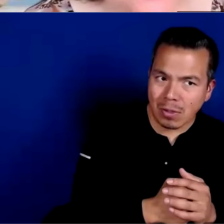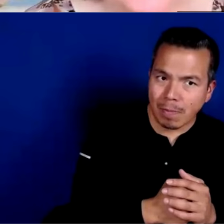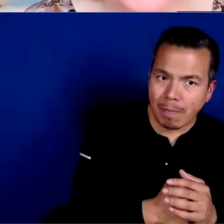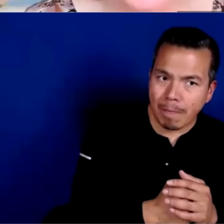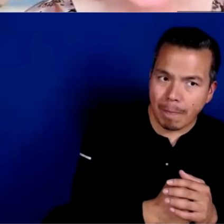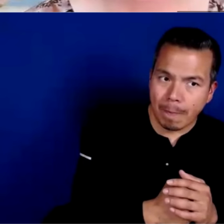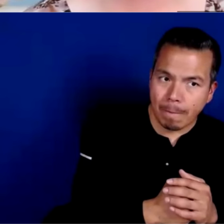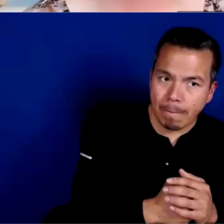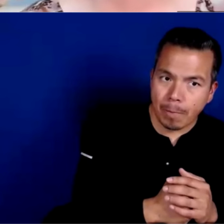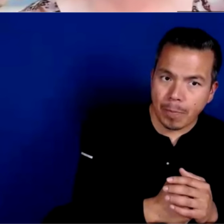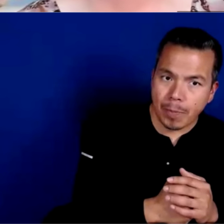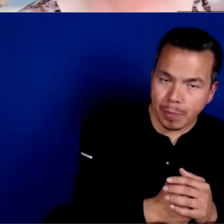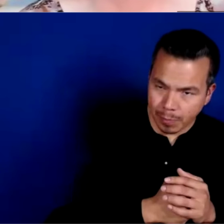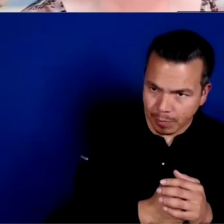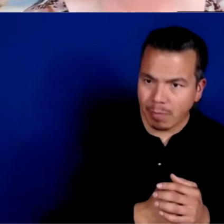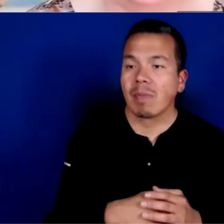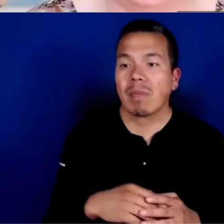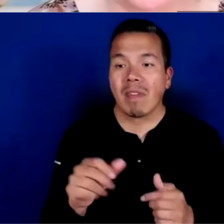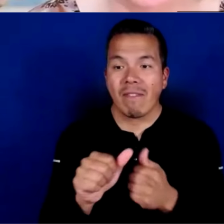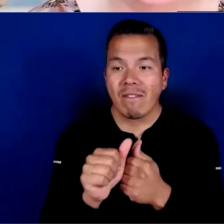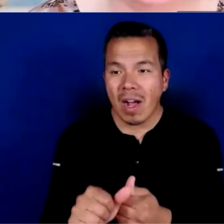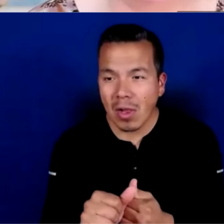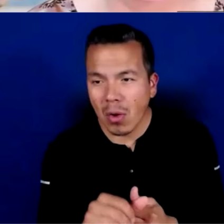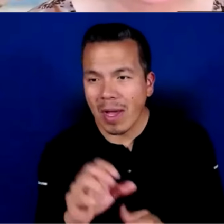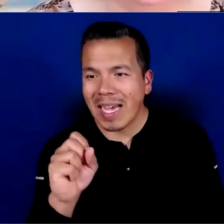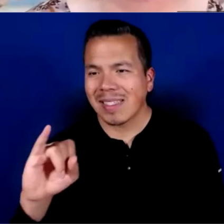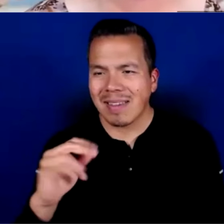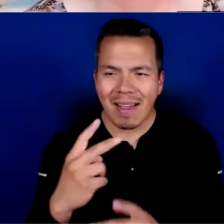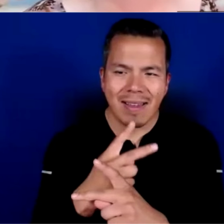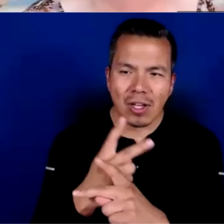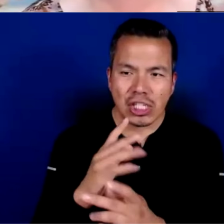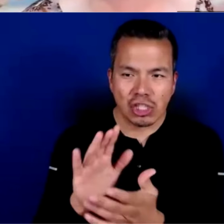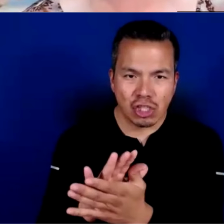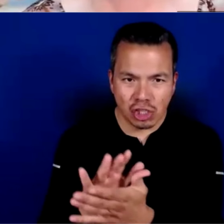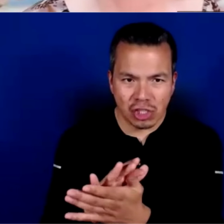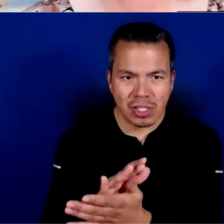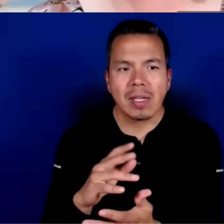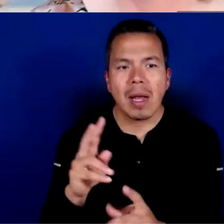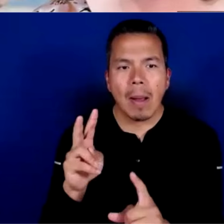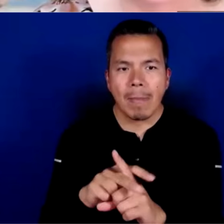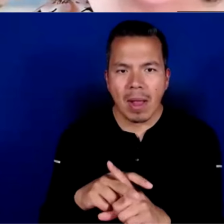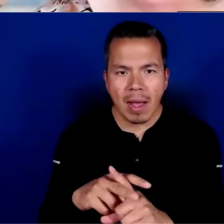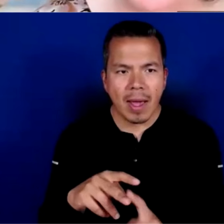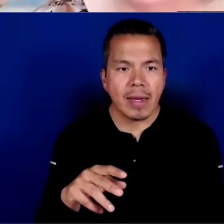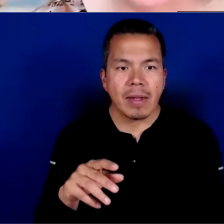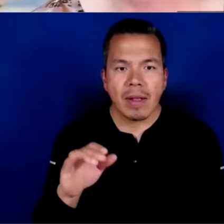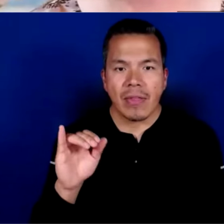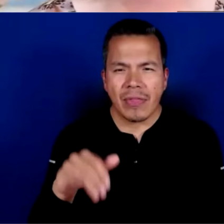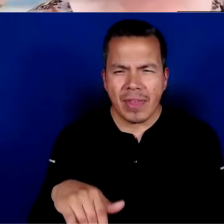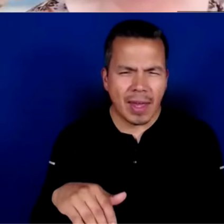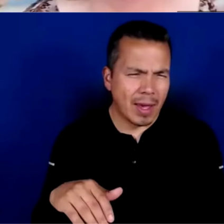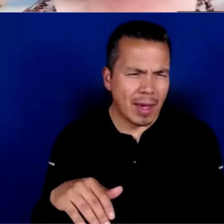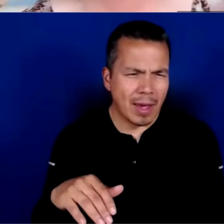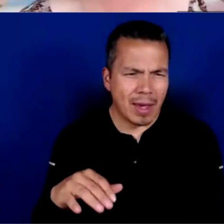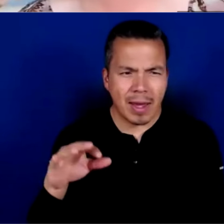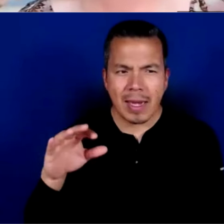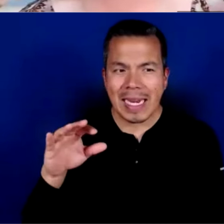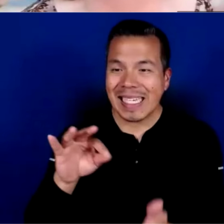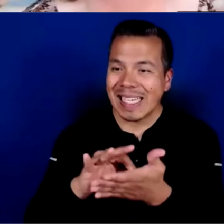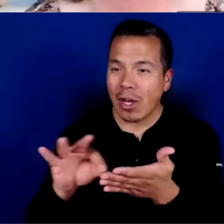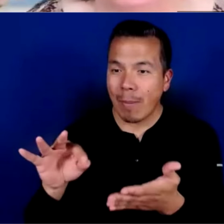SSI calculation sheet and we deducted the $20 general income exclusion and the $65 earned